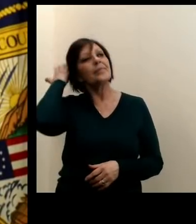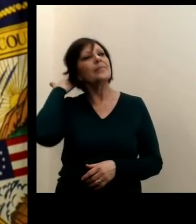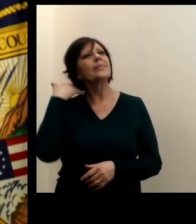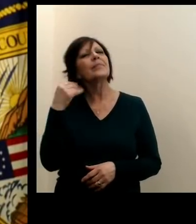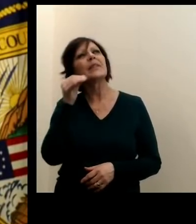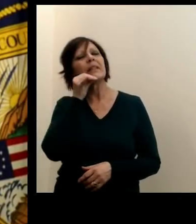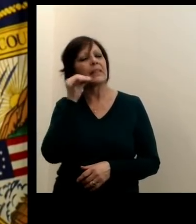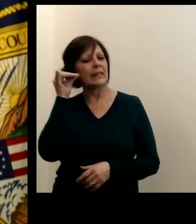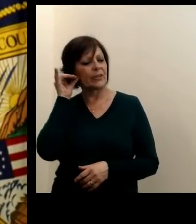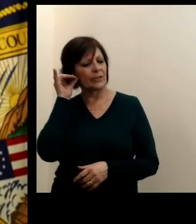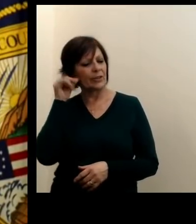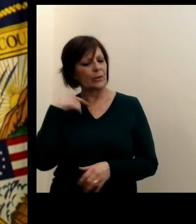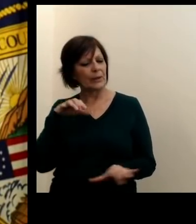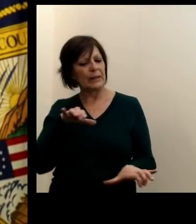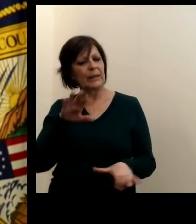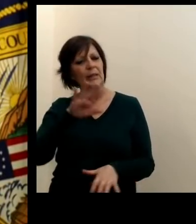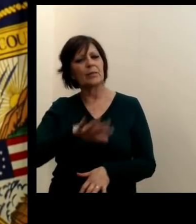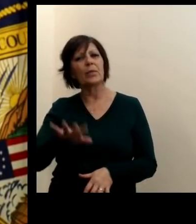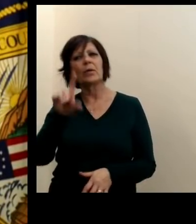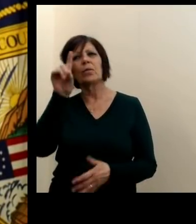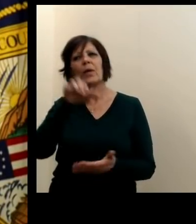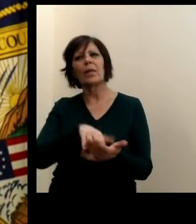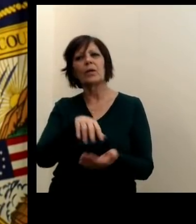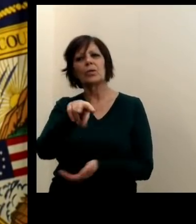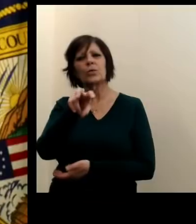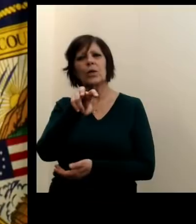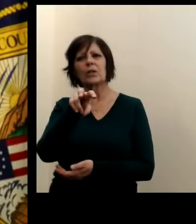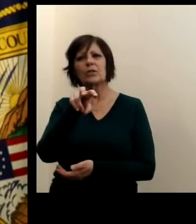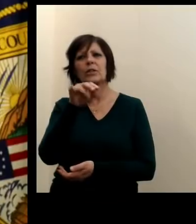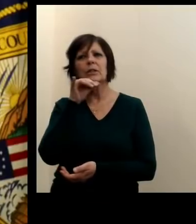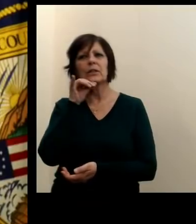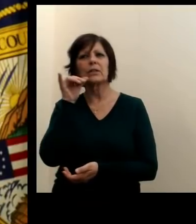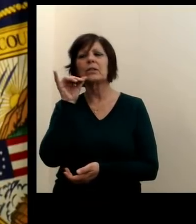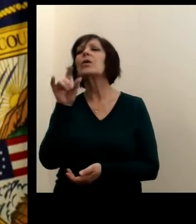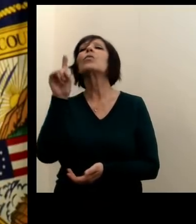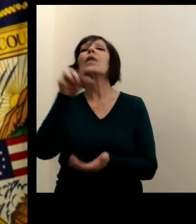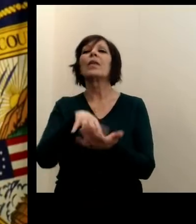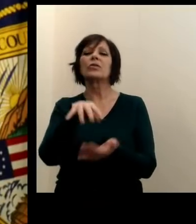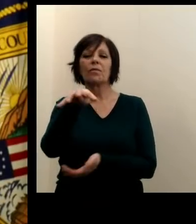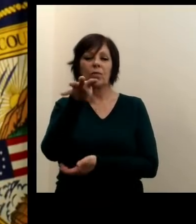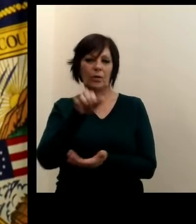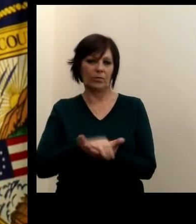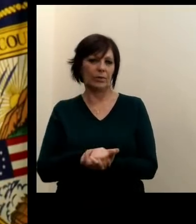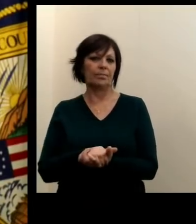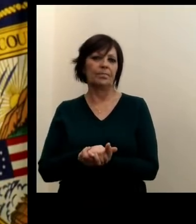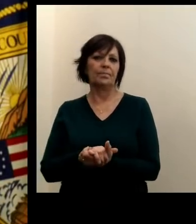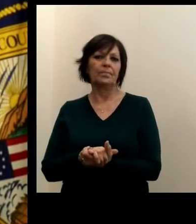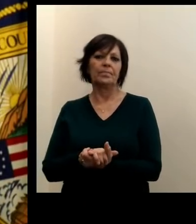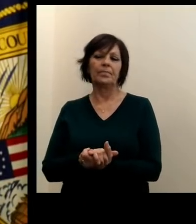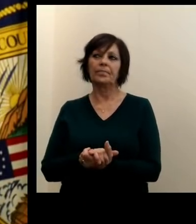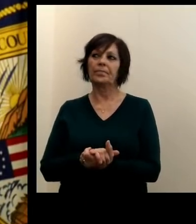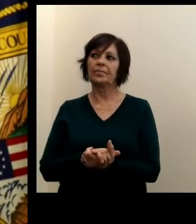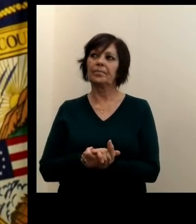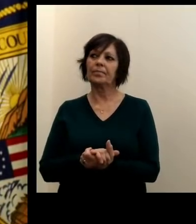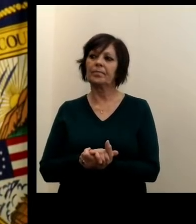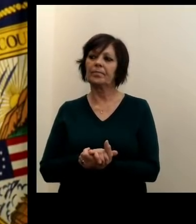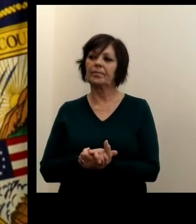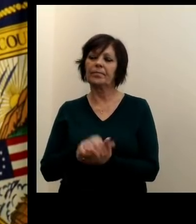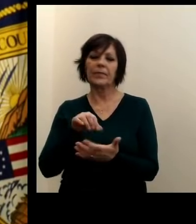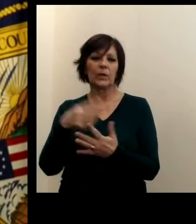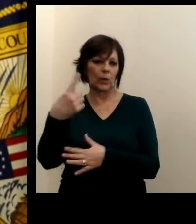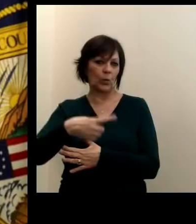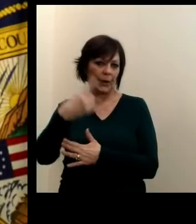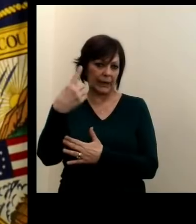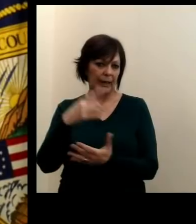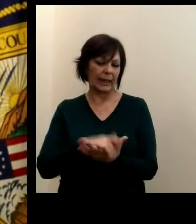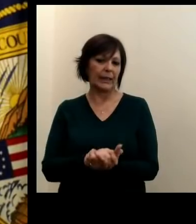think yesterday we did about 1,200 vaccines. Yeah, we did about 1,400 vaccines in a one-day